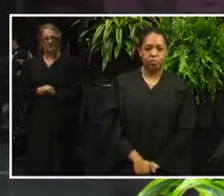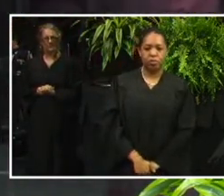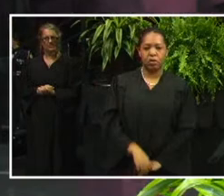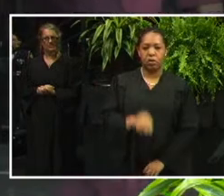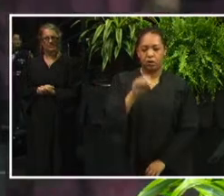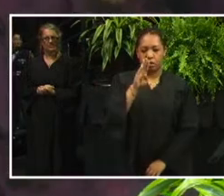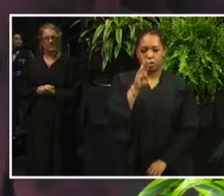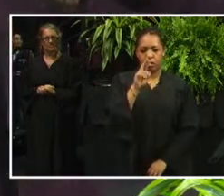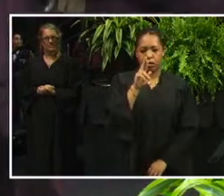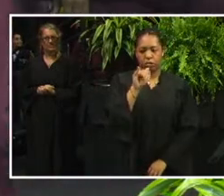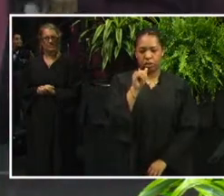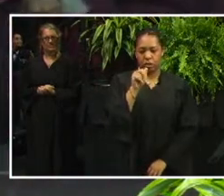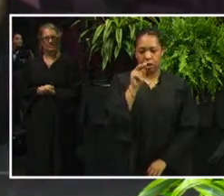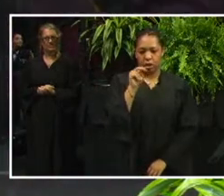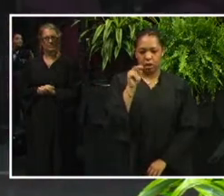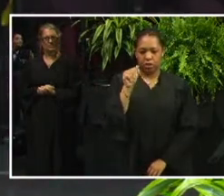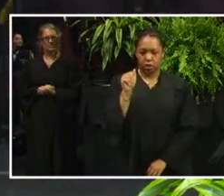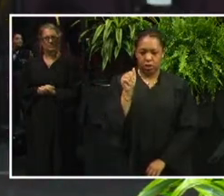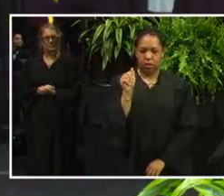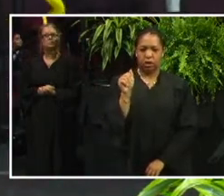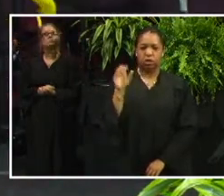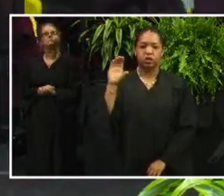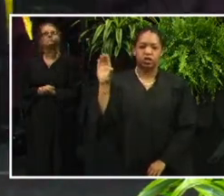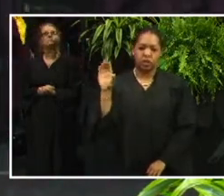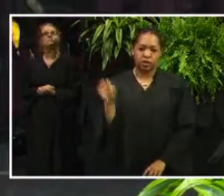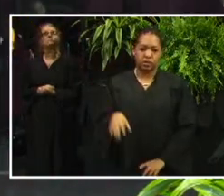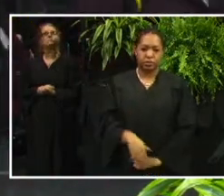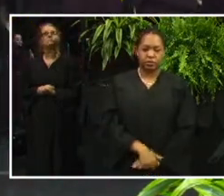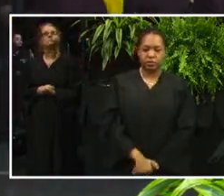Brianna Nicole Shellman.